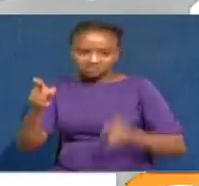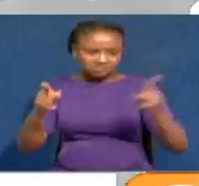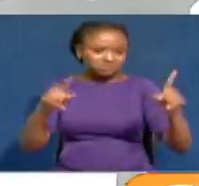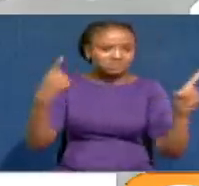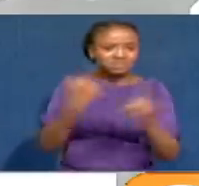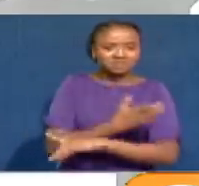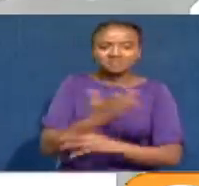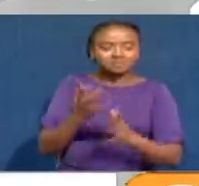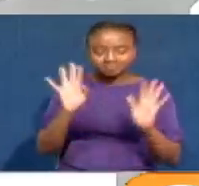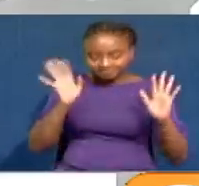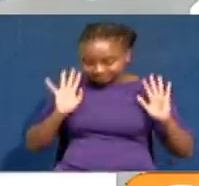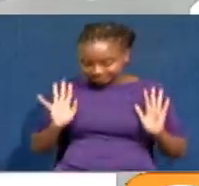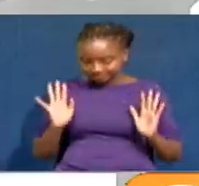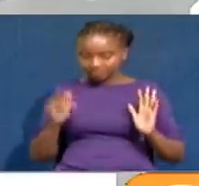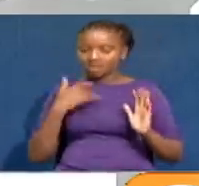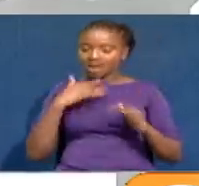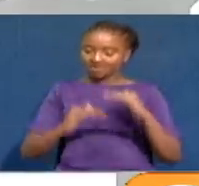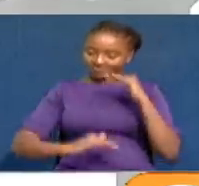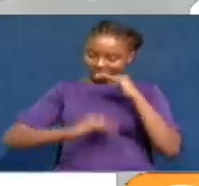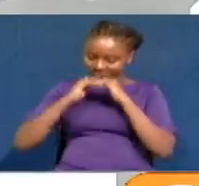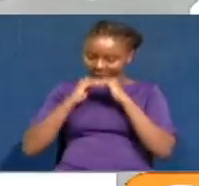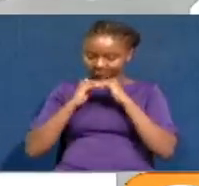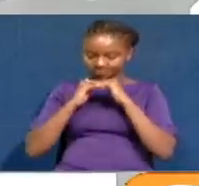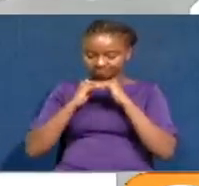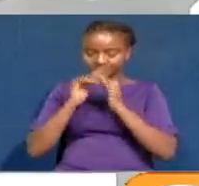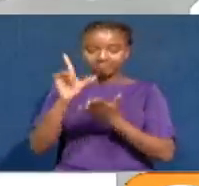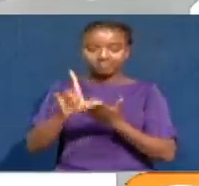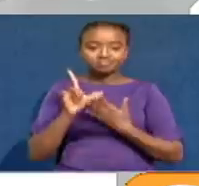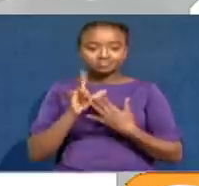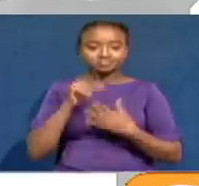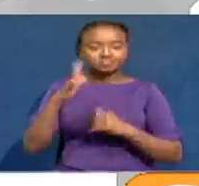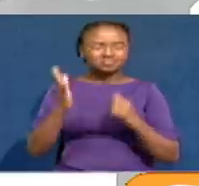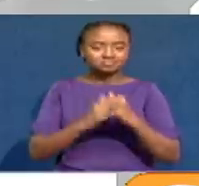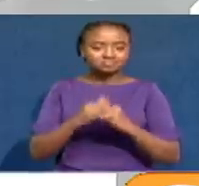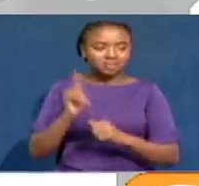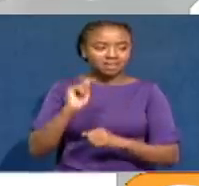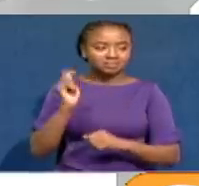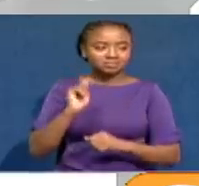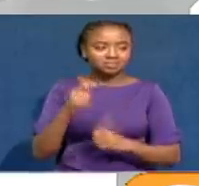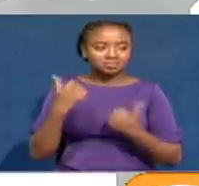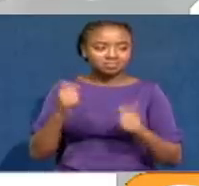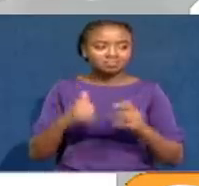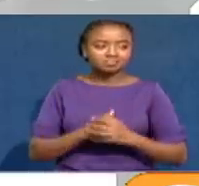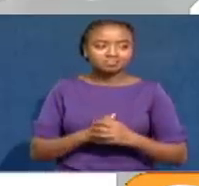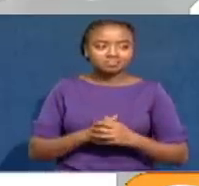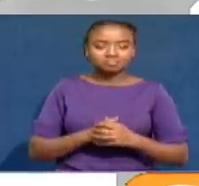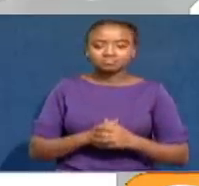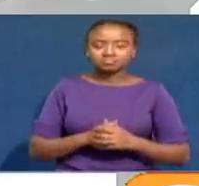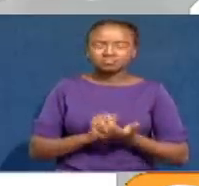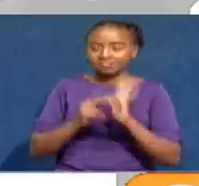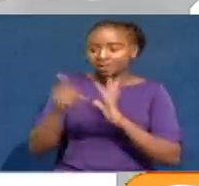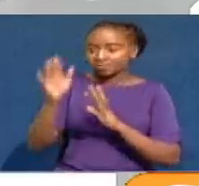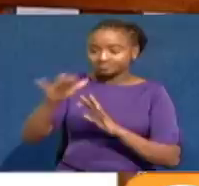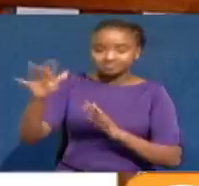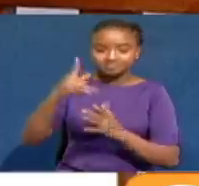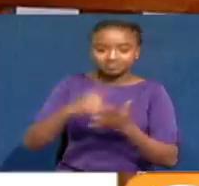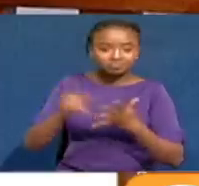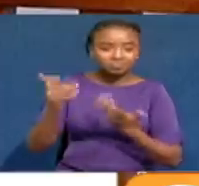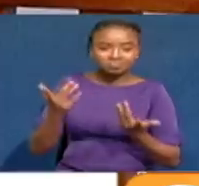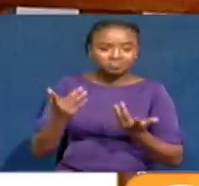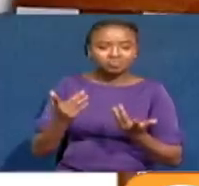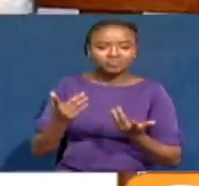ceiling. There is a known ceiling. It has not reached 9 trillion. Our report. It has not been opened by parliament. They are the ones